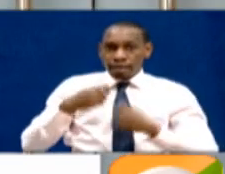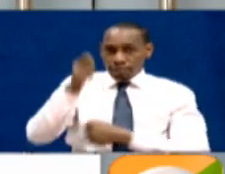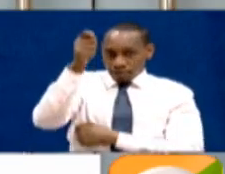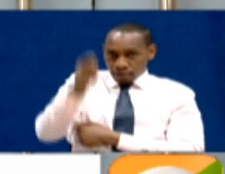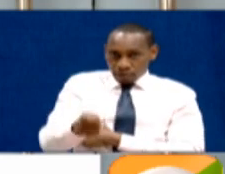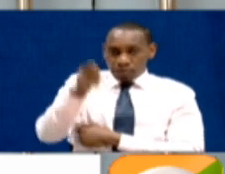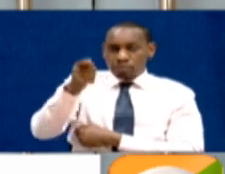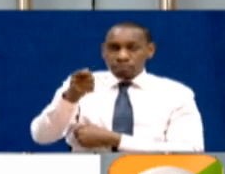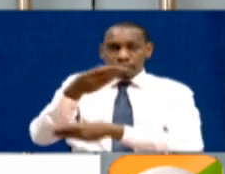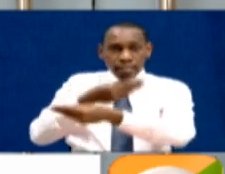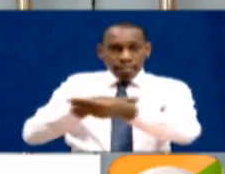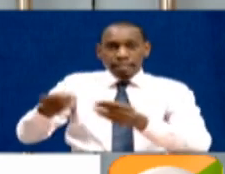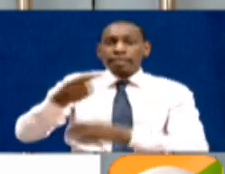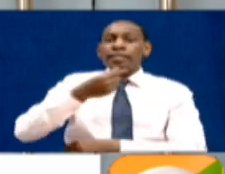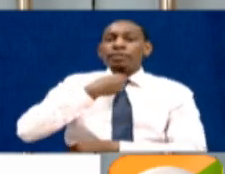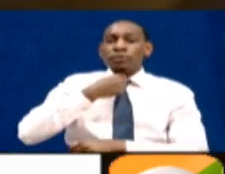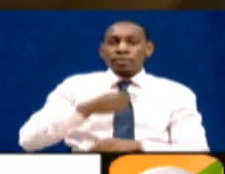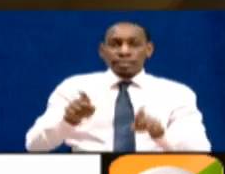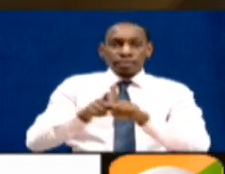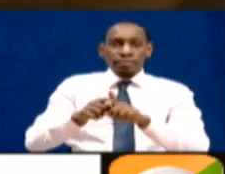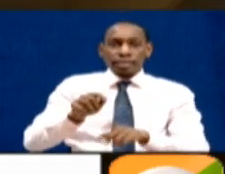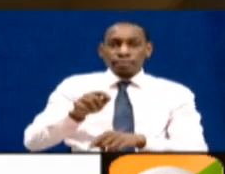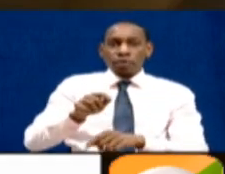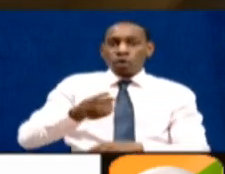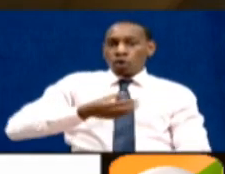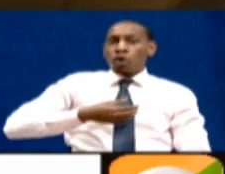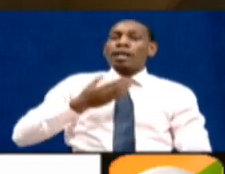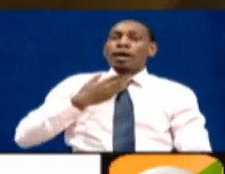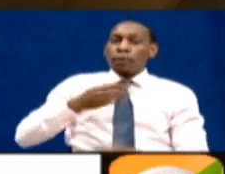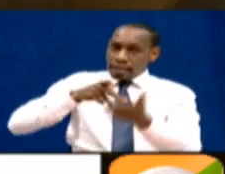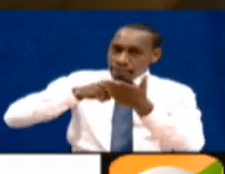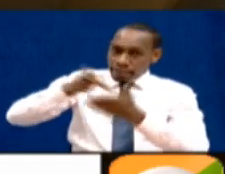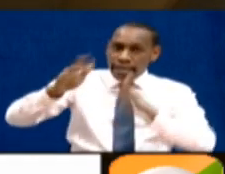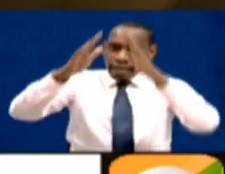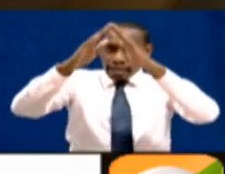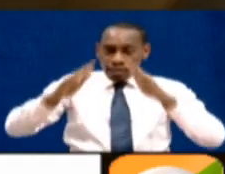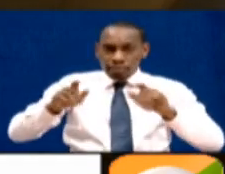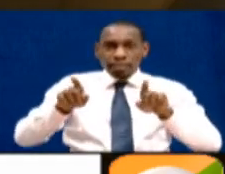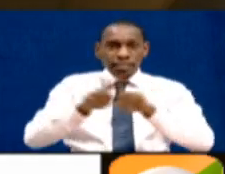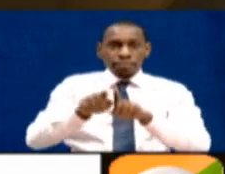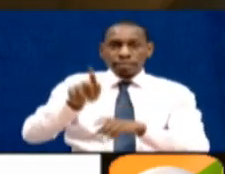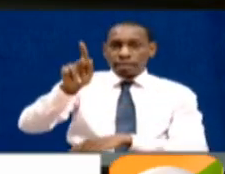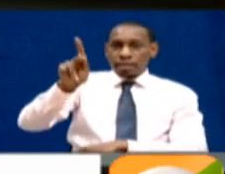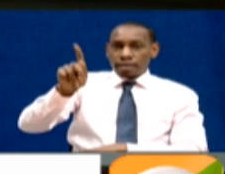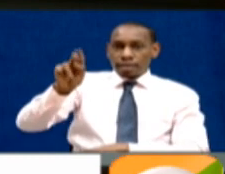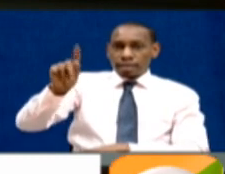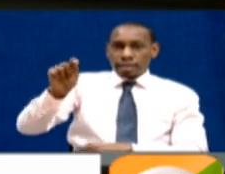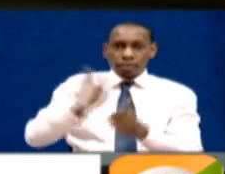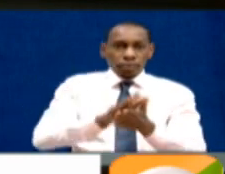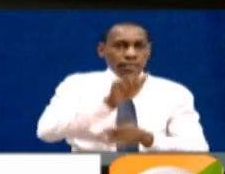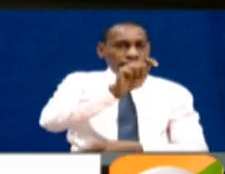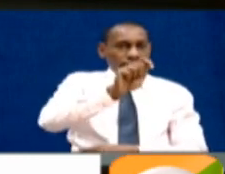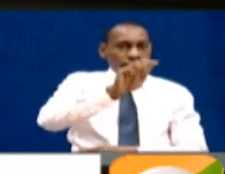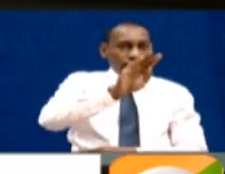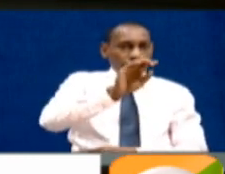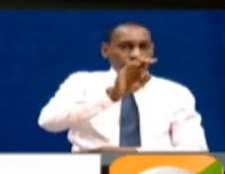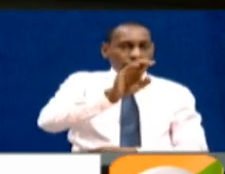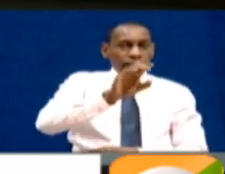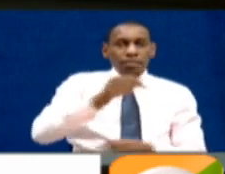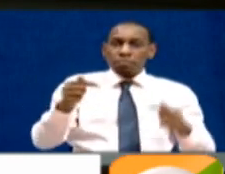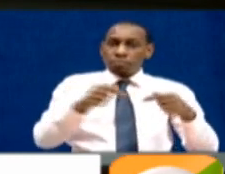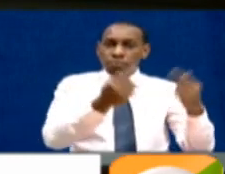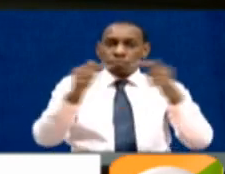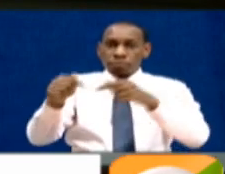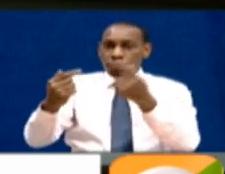to the doorstep of the union as landlords demand for the rental income. KNUT and TSC have had an on and off relationship